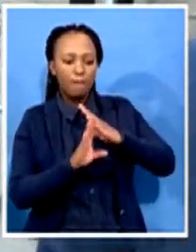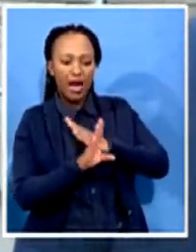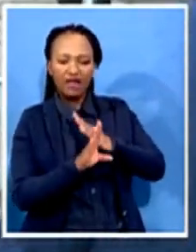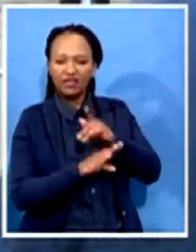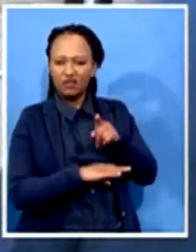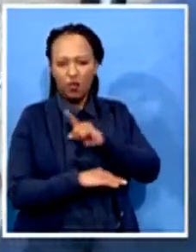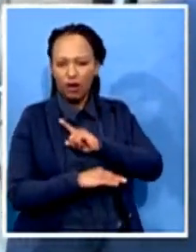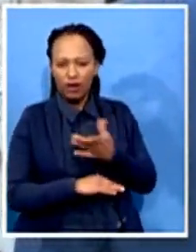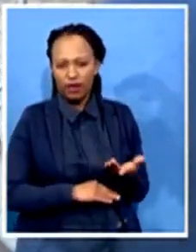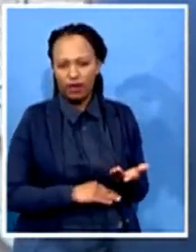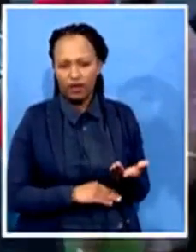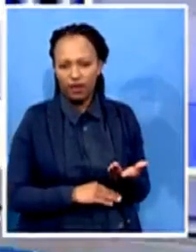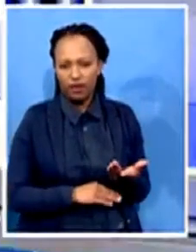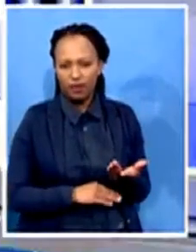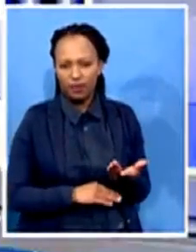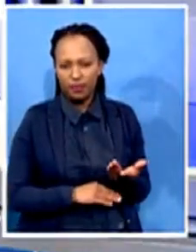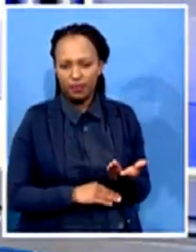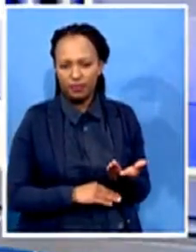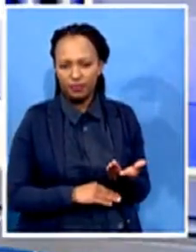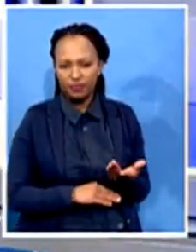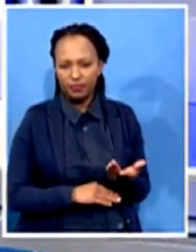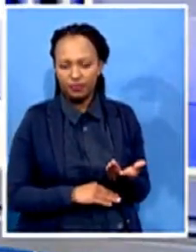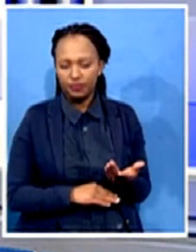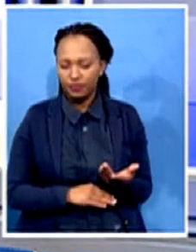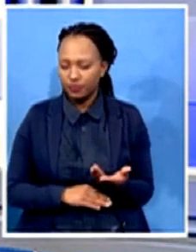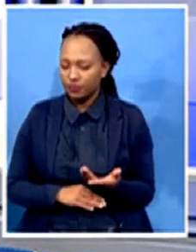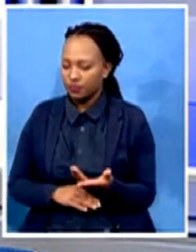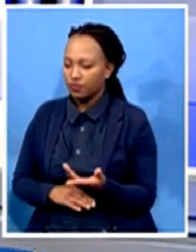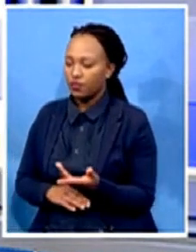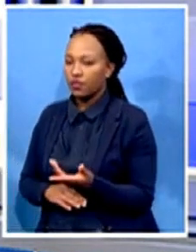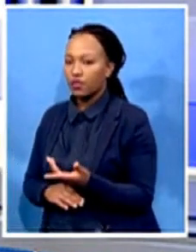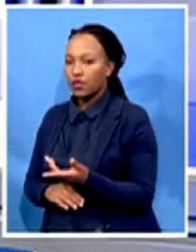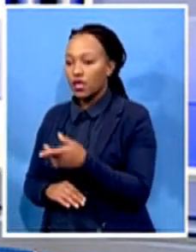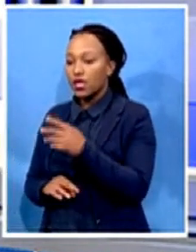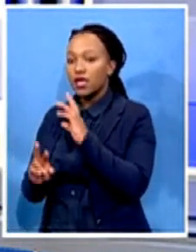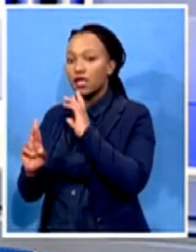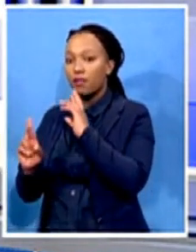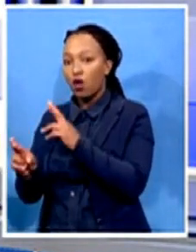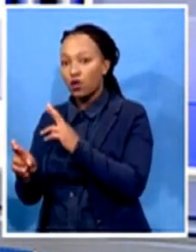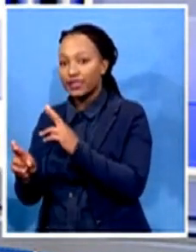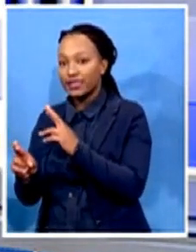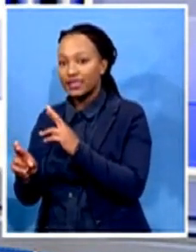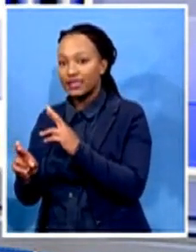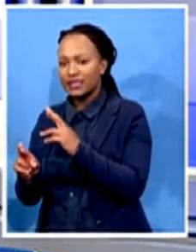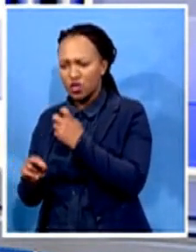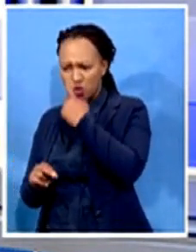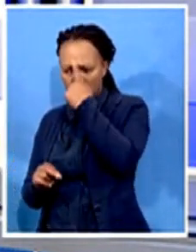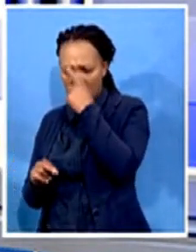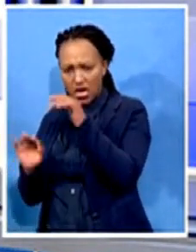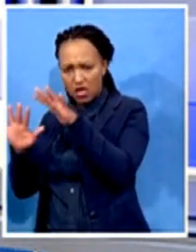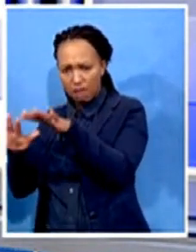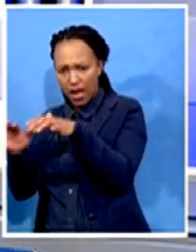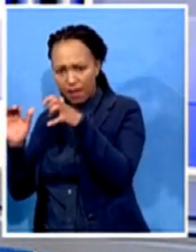Sorry. The report, do you think that Parliament as well as the nation have a right to scrutinize this report that the President relied